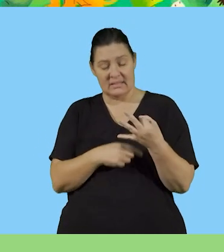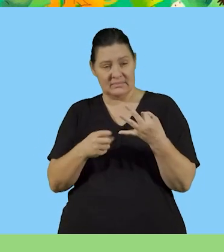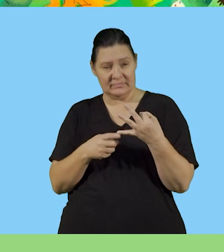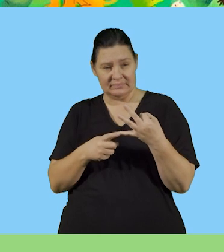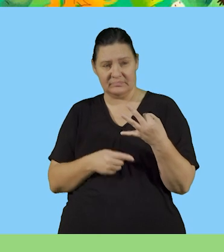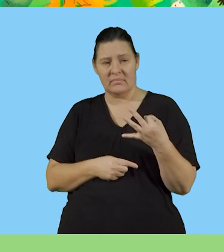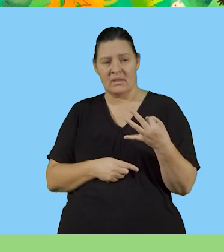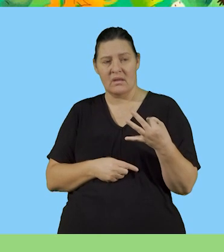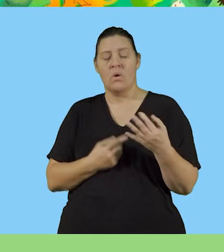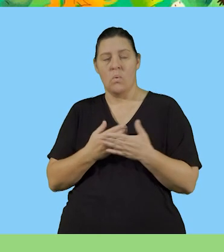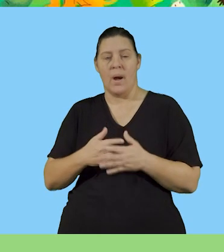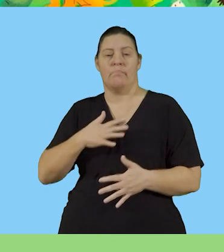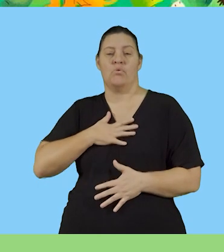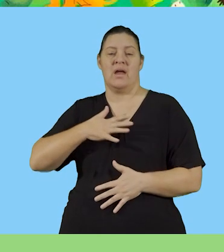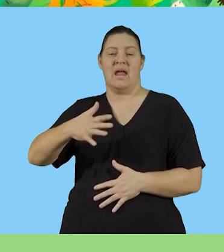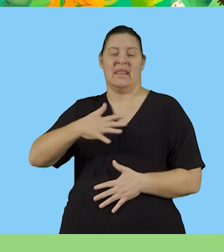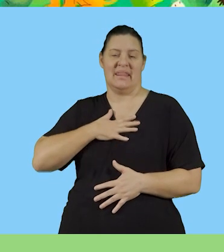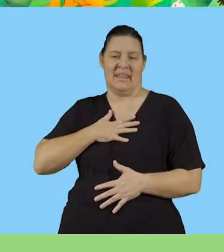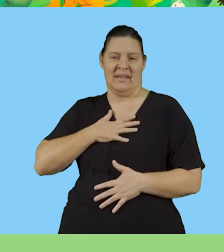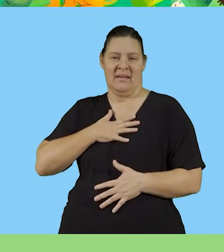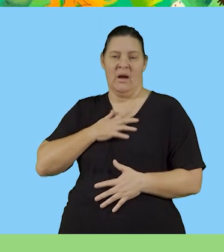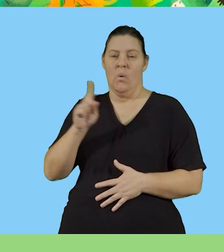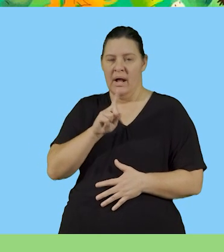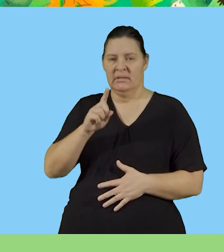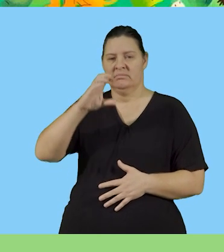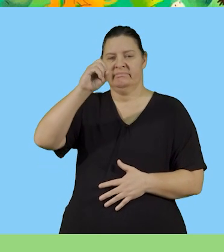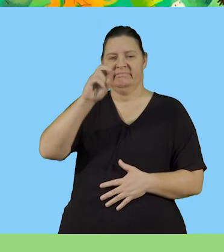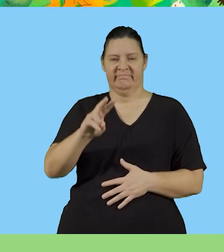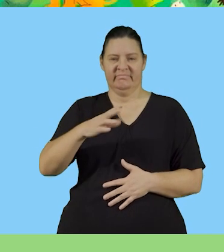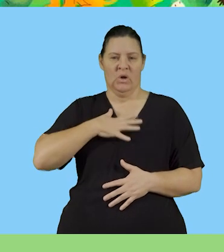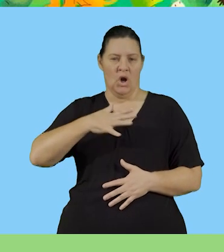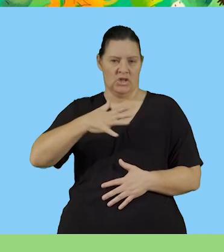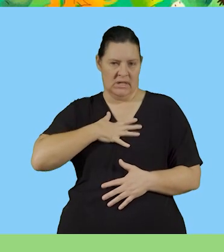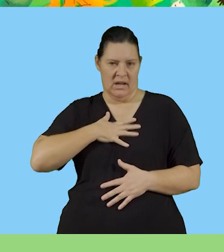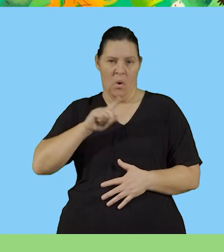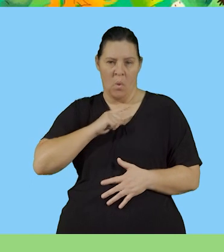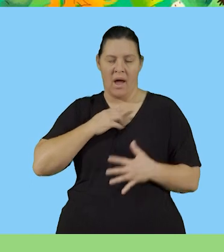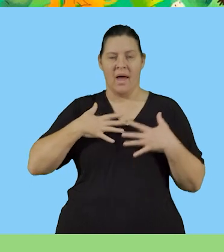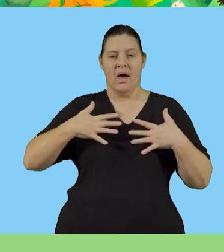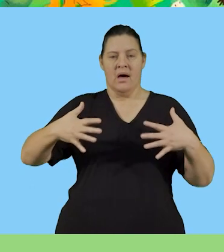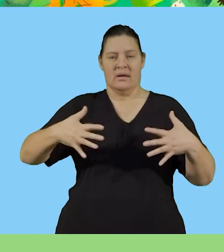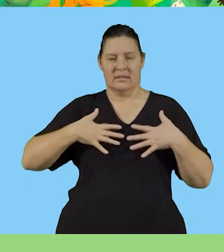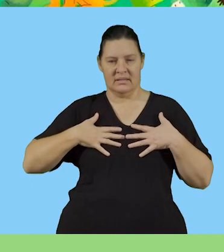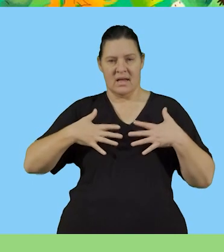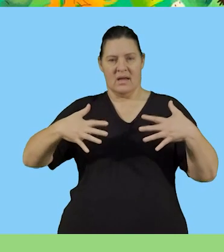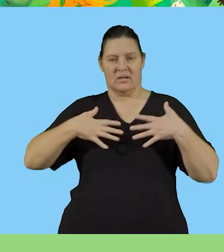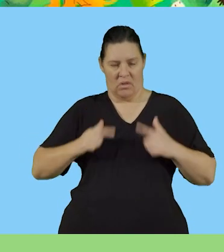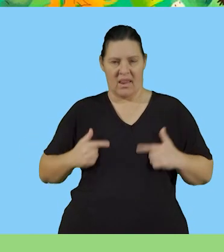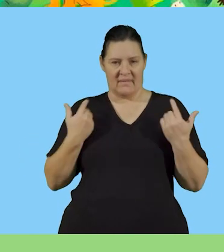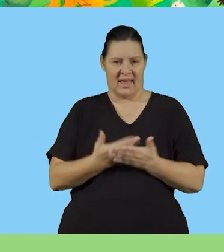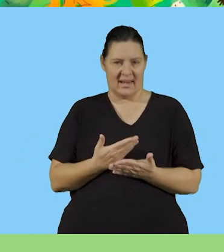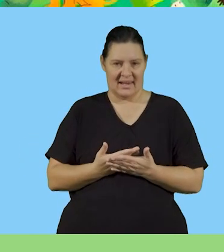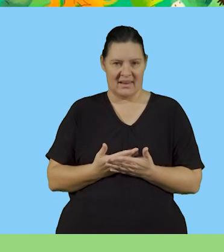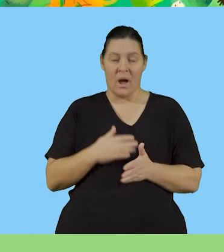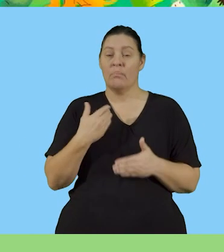And then lastly, we can breathe in oxygen from the air to make sure